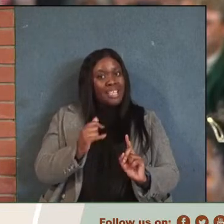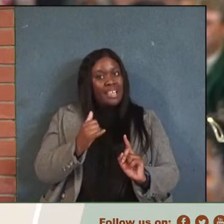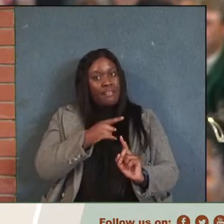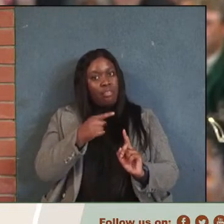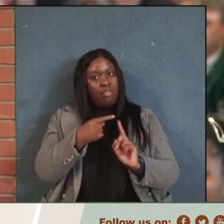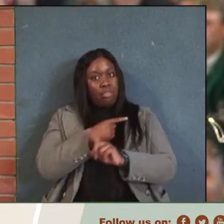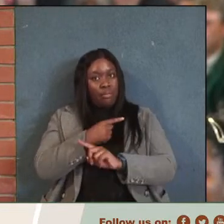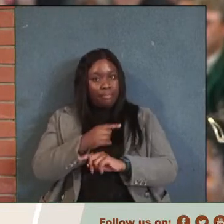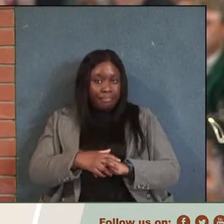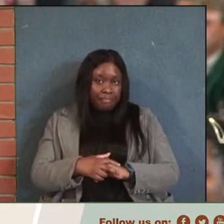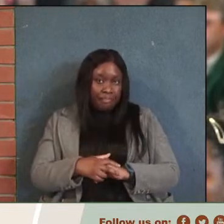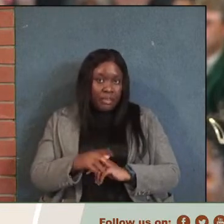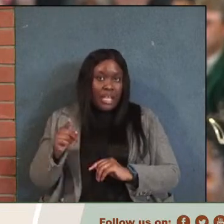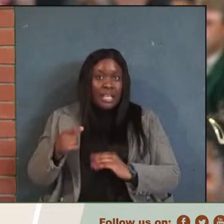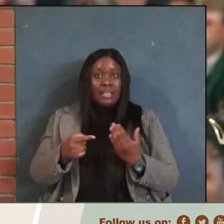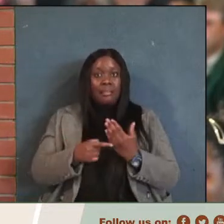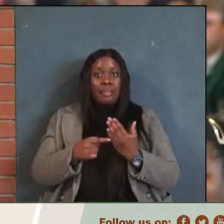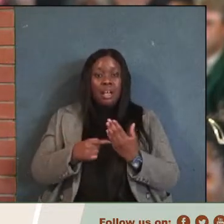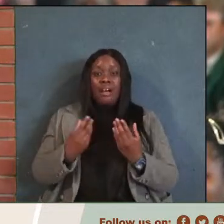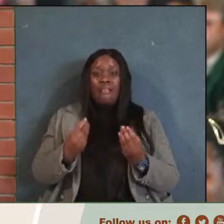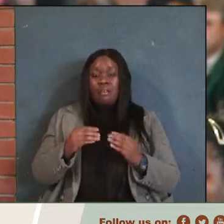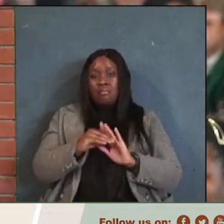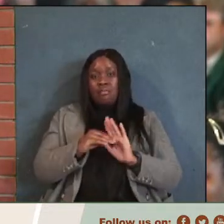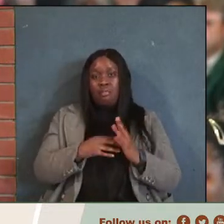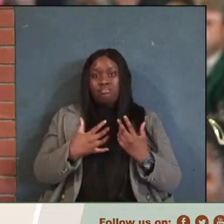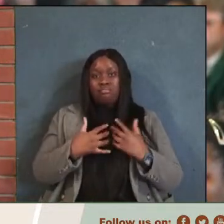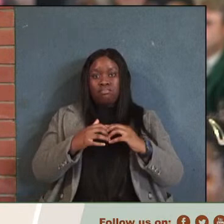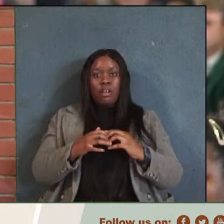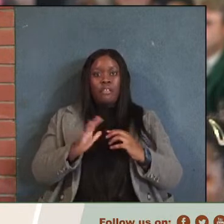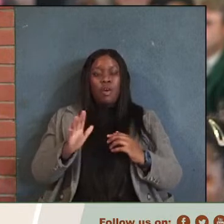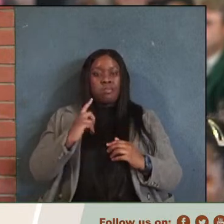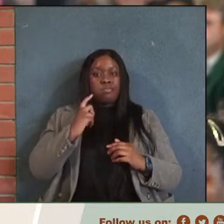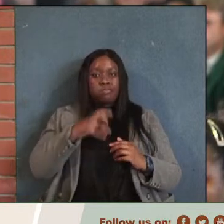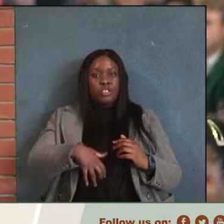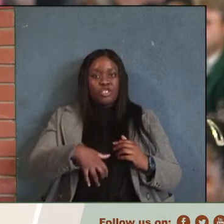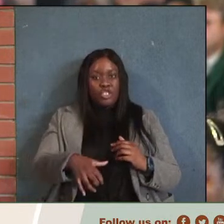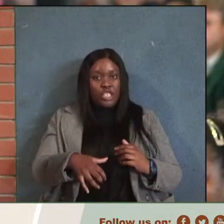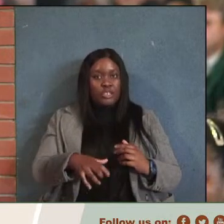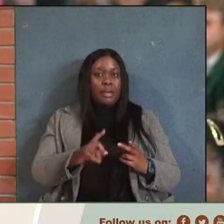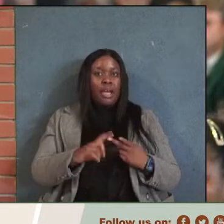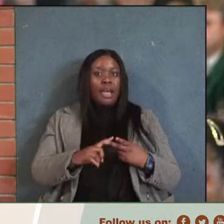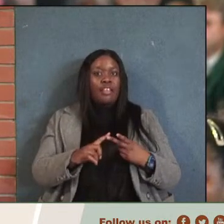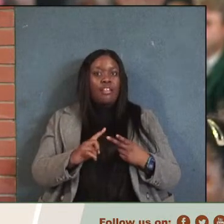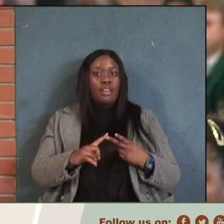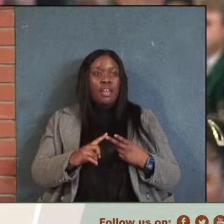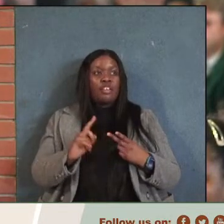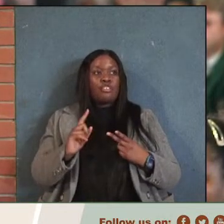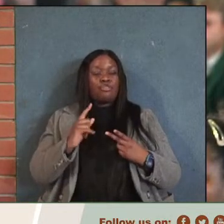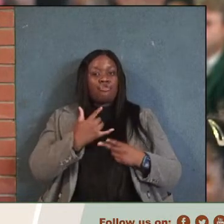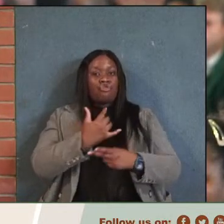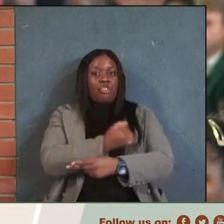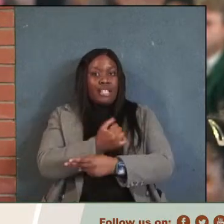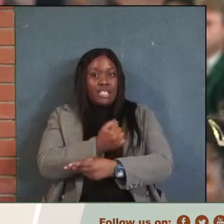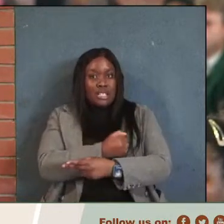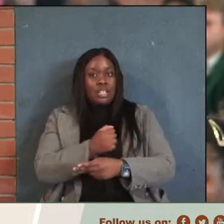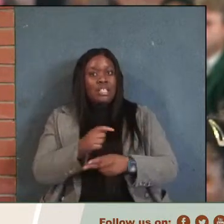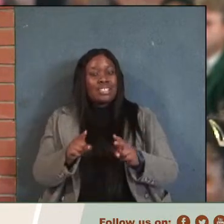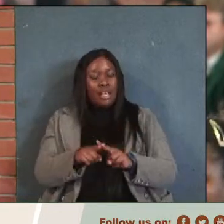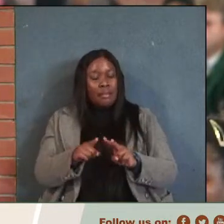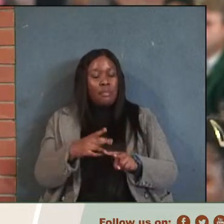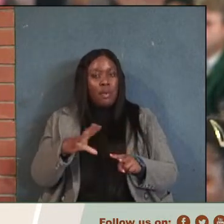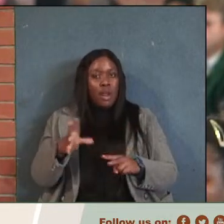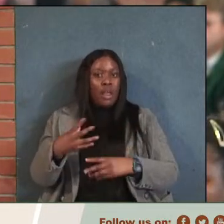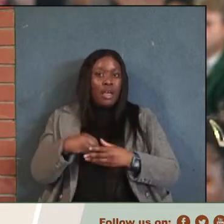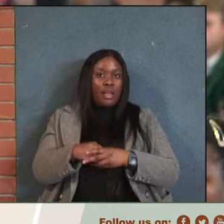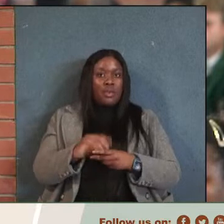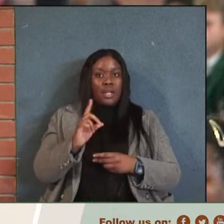have a program called Siyanguba talking about teenage pregnancy and drugs. Now, we also need this type of programs that focus on discipline. We need